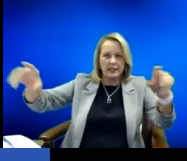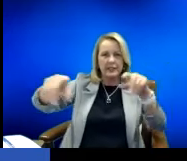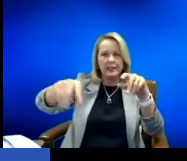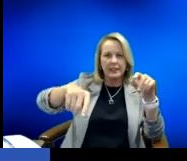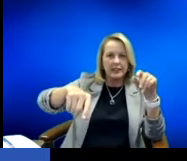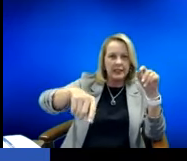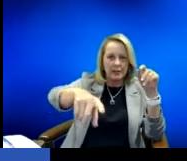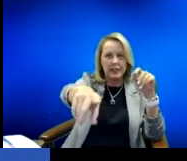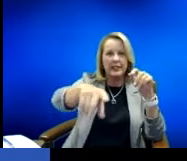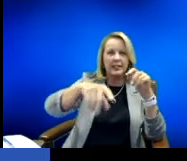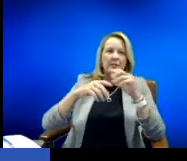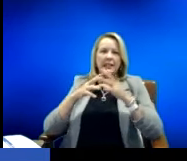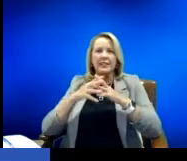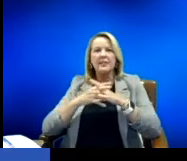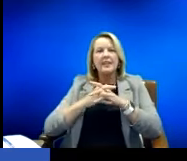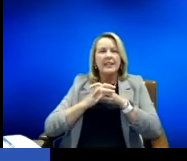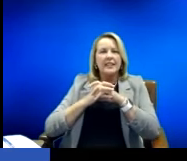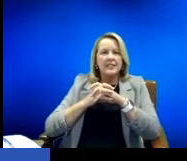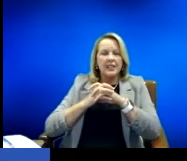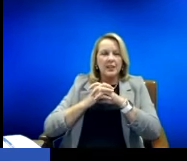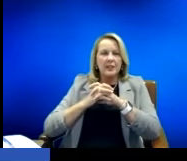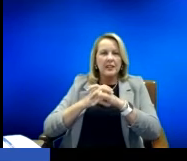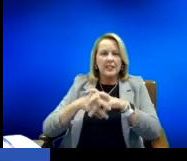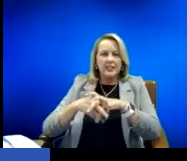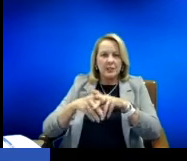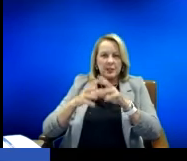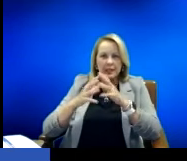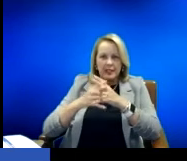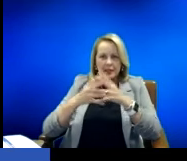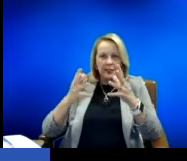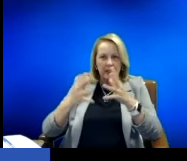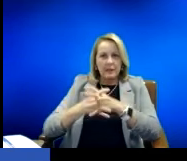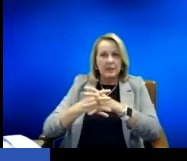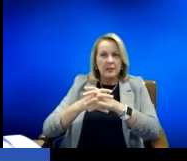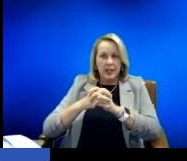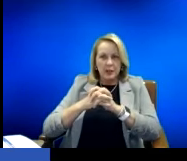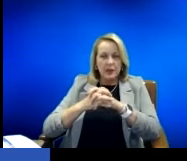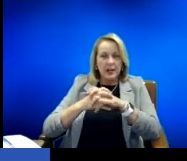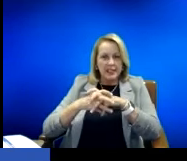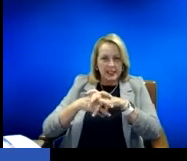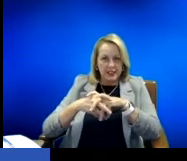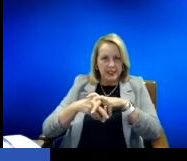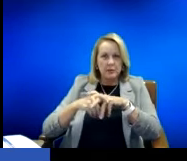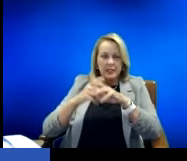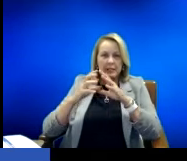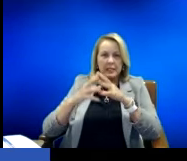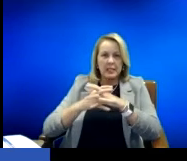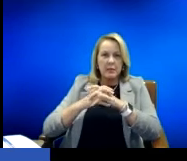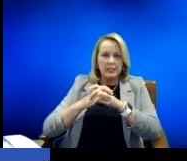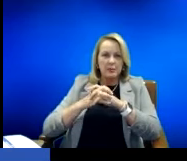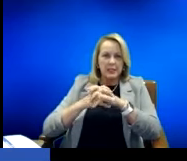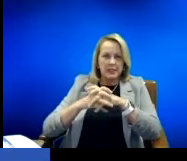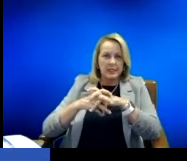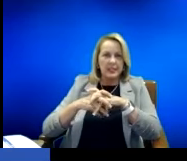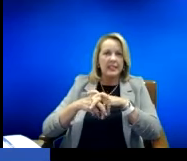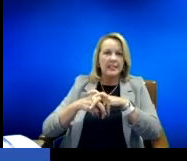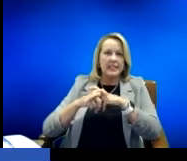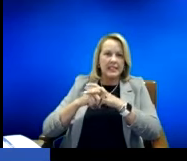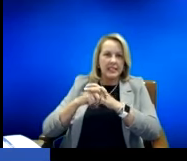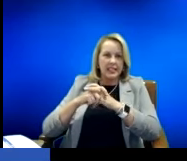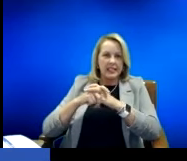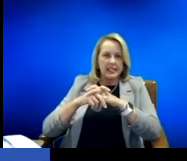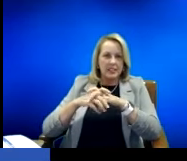boxes there. No, There we right, right there. Okay. So for the following criteria would deem